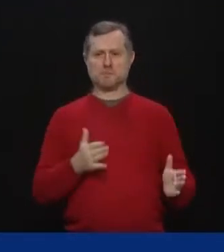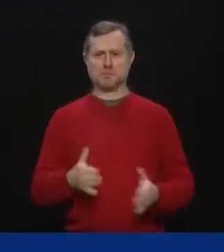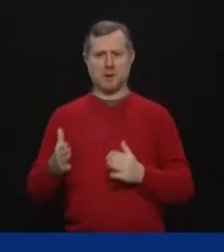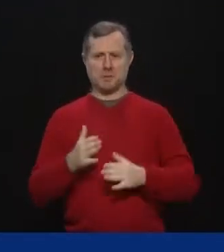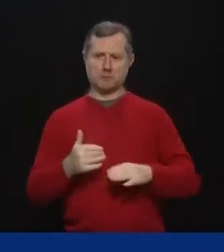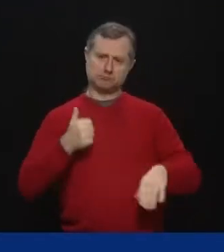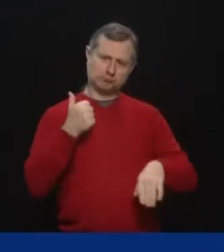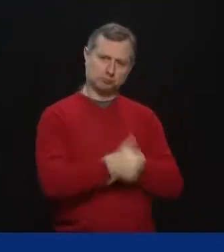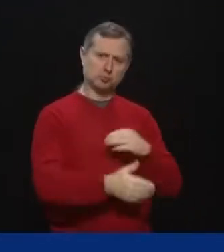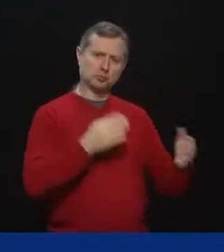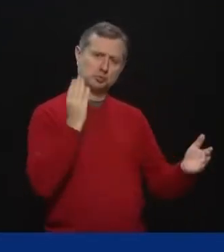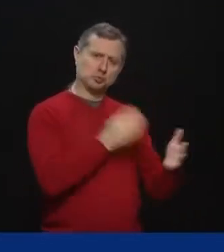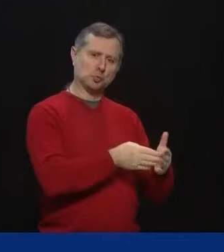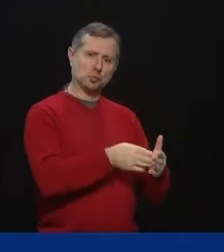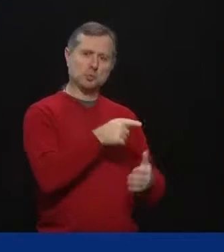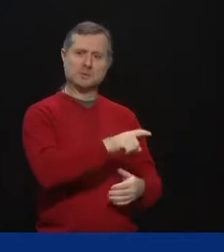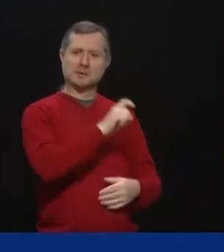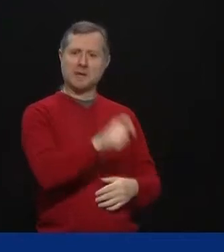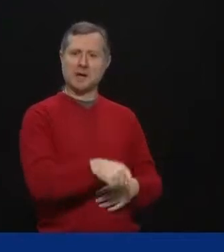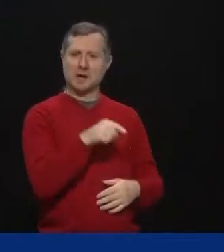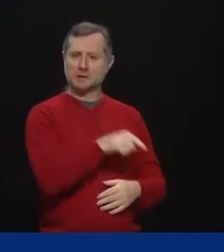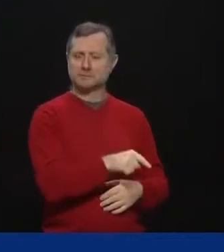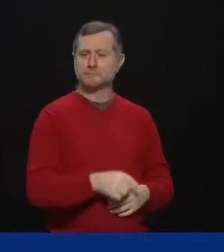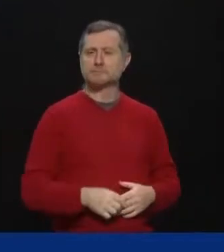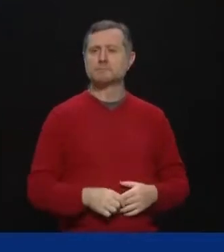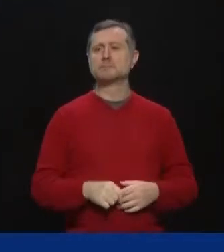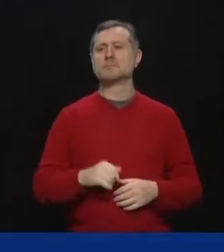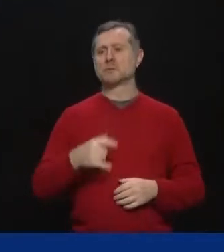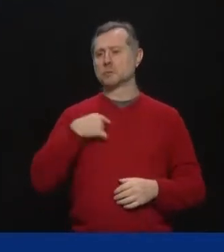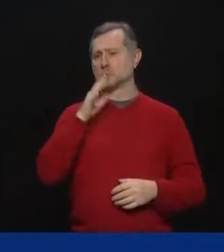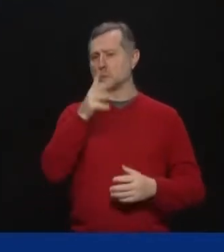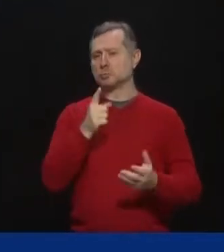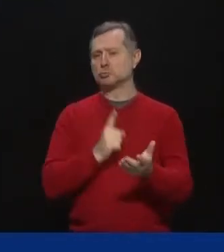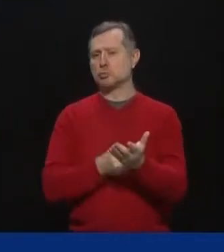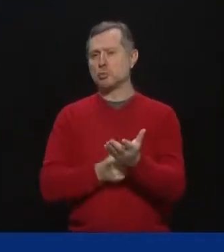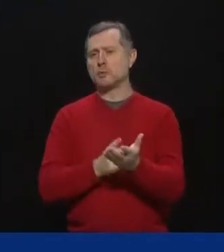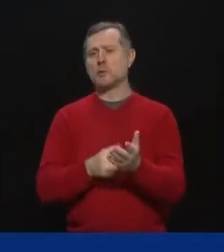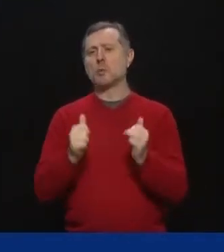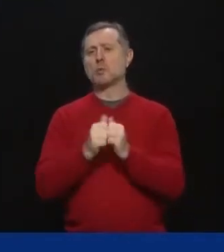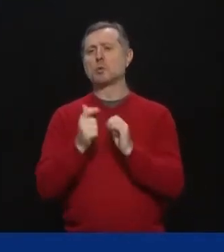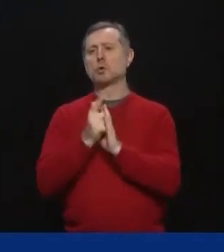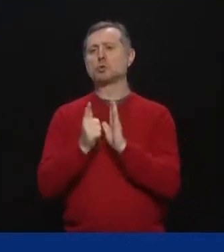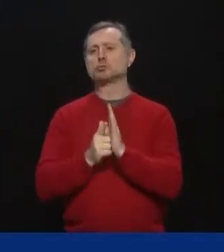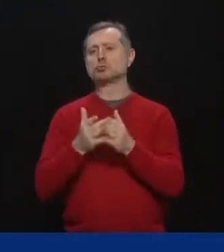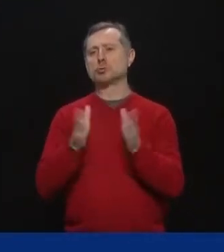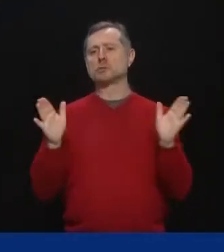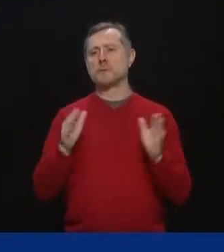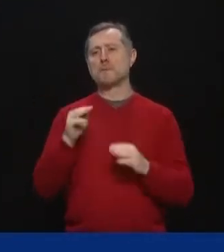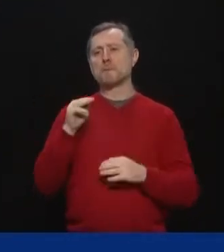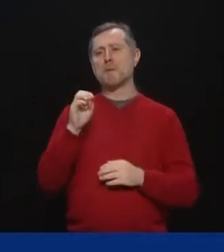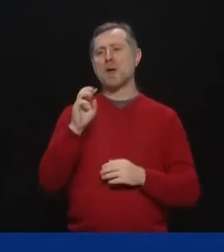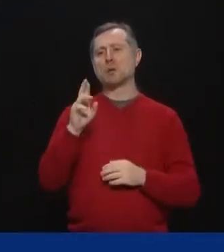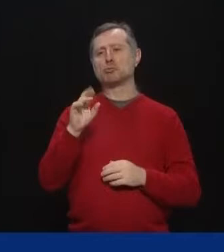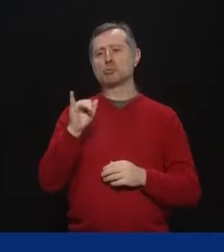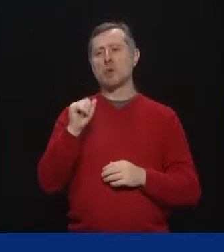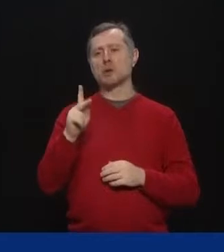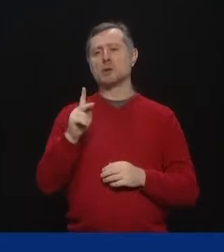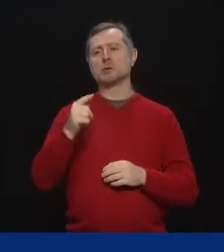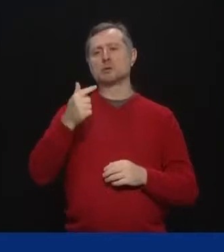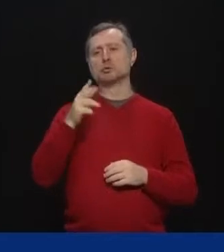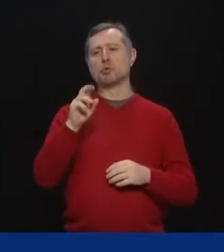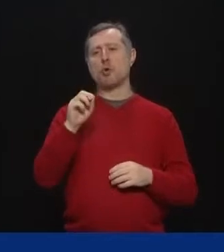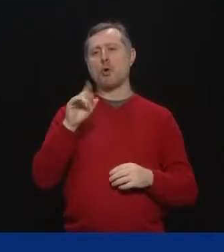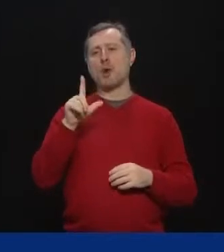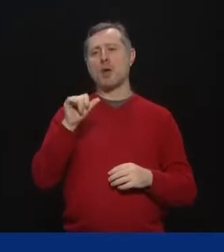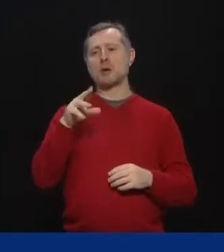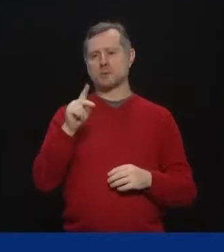brief conversation on Saturday with Merrick Garland, our Attorney General. I said, we're with you, keep going, fight on. But